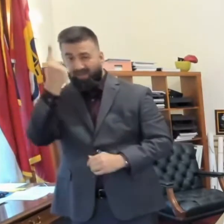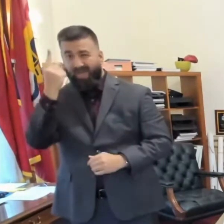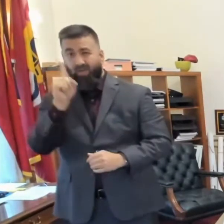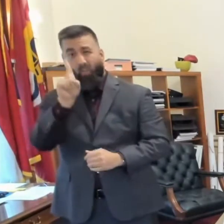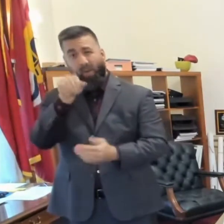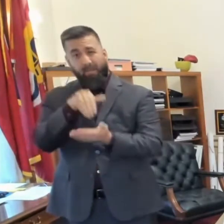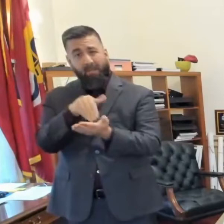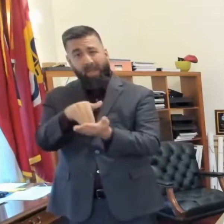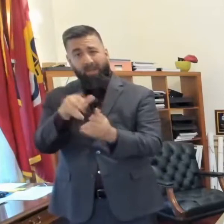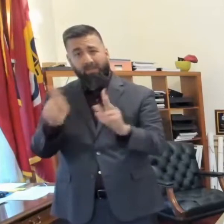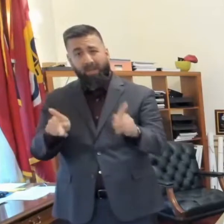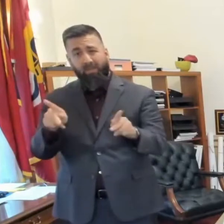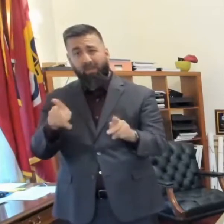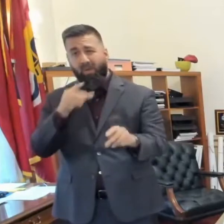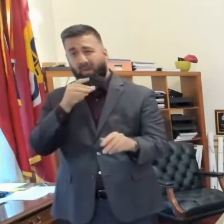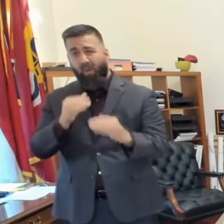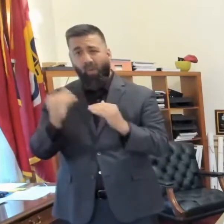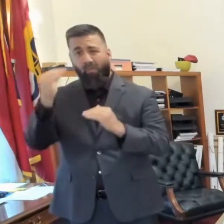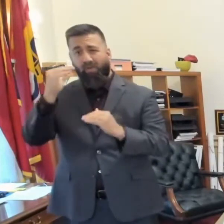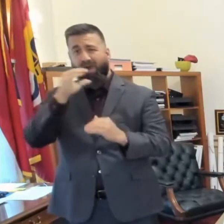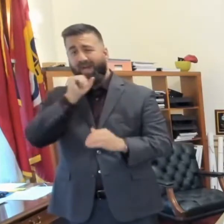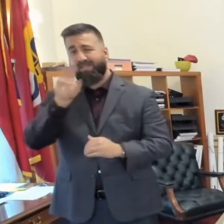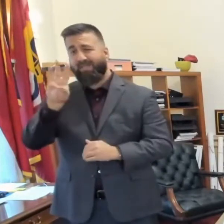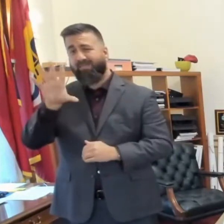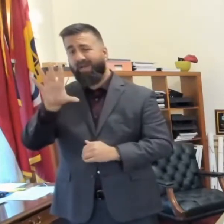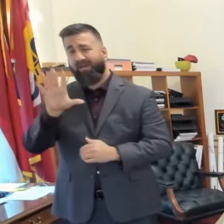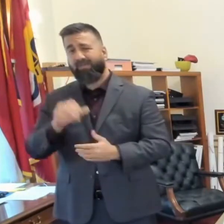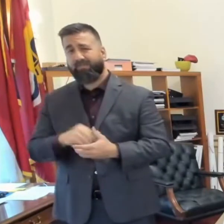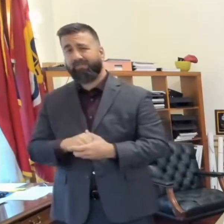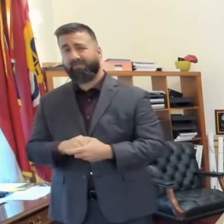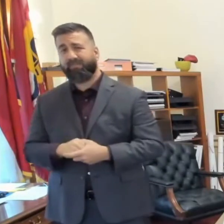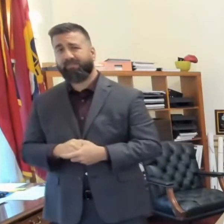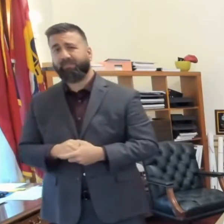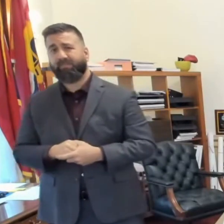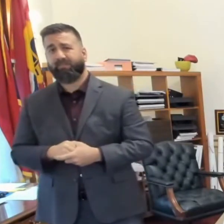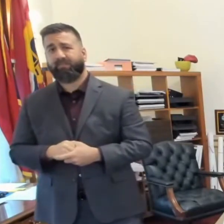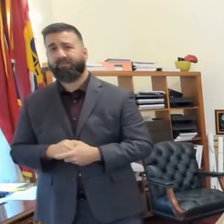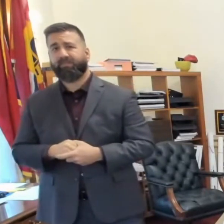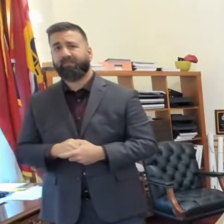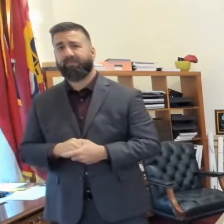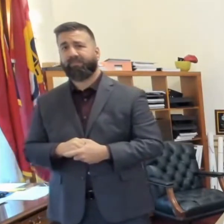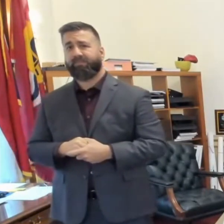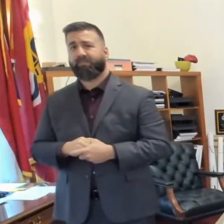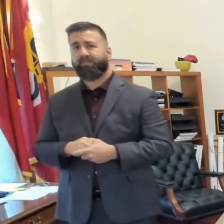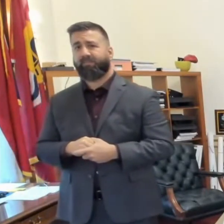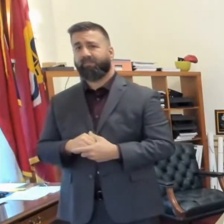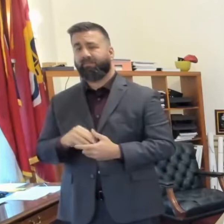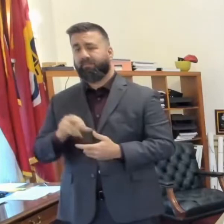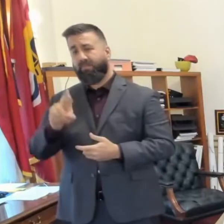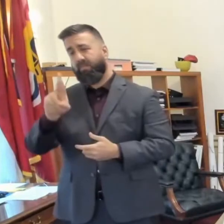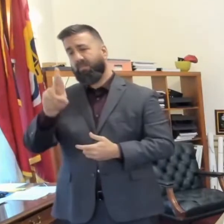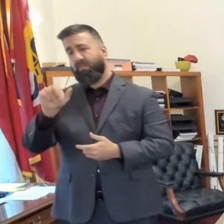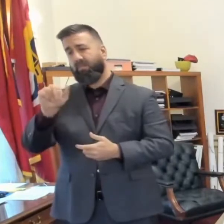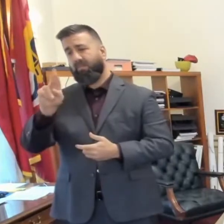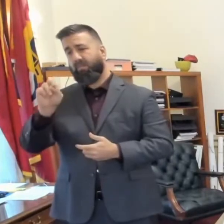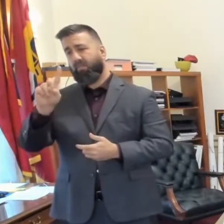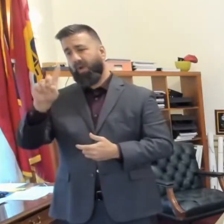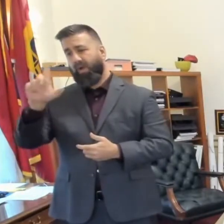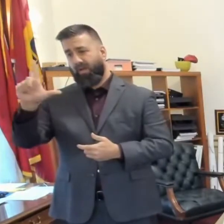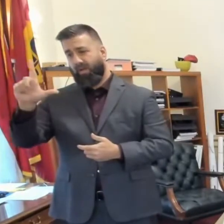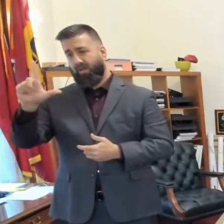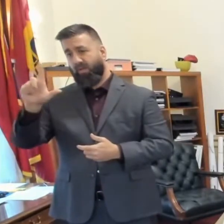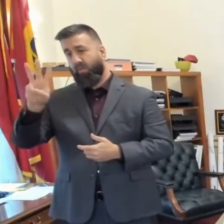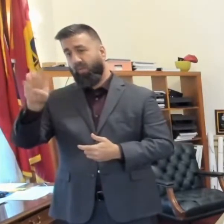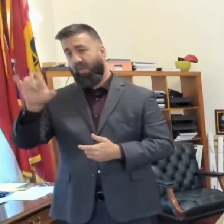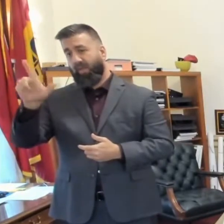people in Missouri that are over 65. Randall Williams estimates that there are probably about 700,000